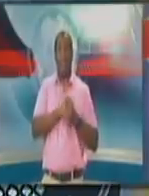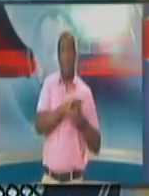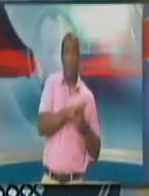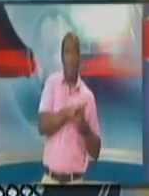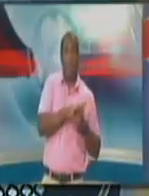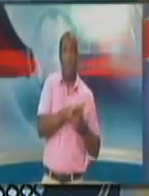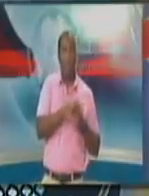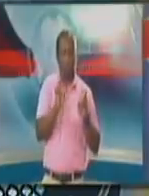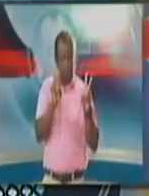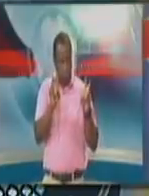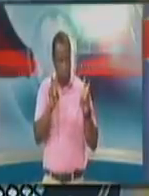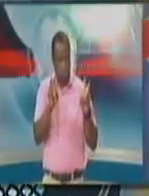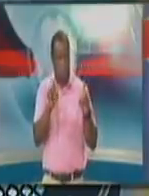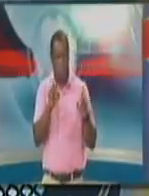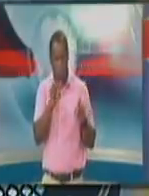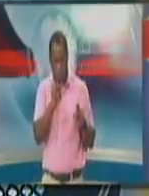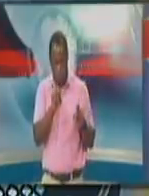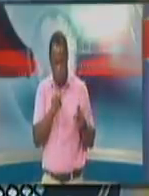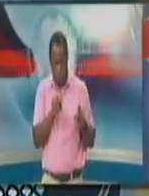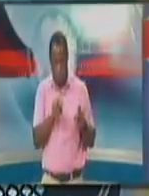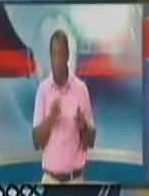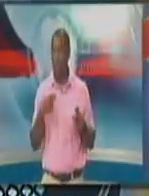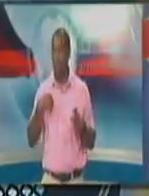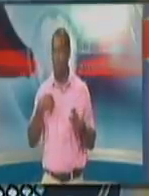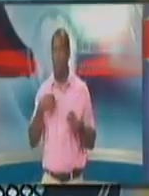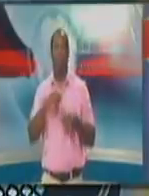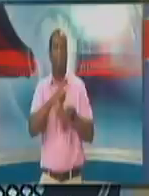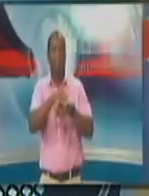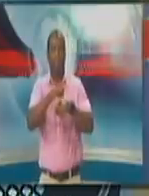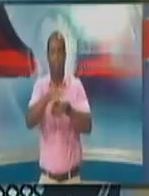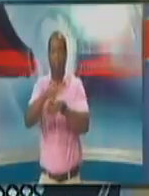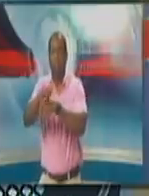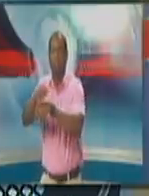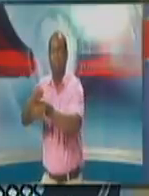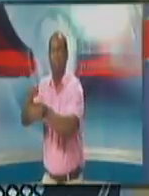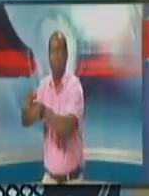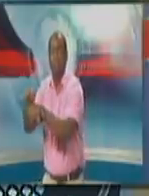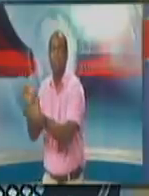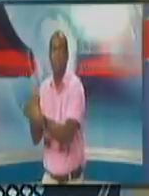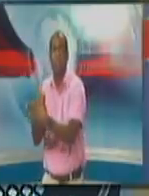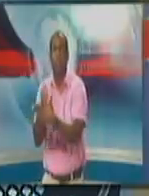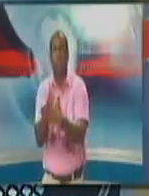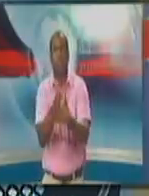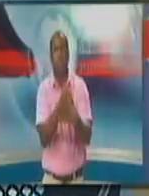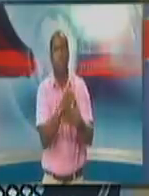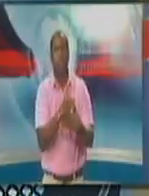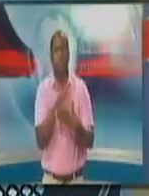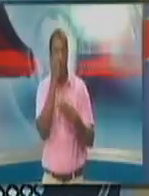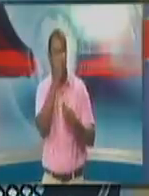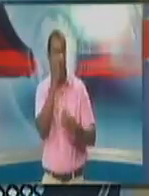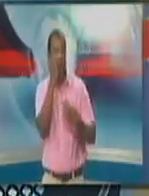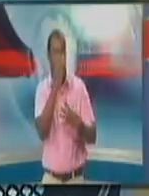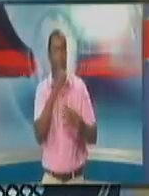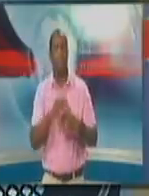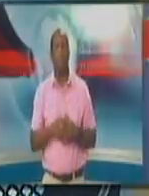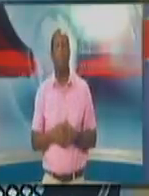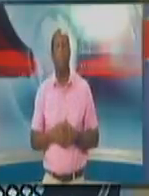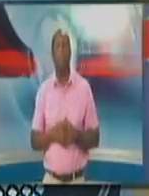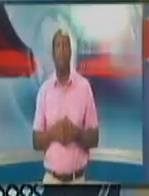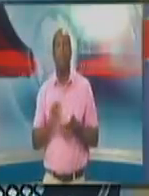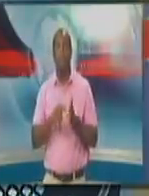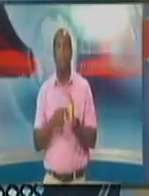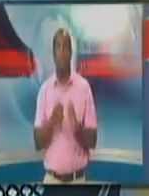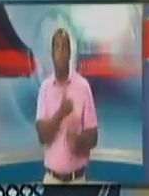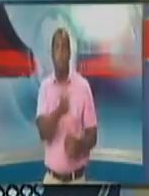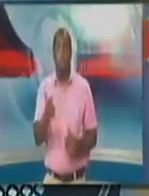the mental health team leaders of the different RHAs. So we are sharing information so that we are up to date and so that we are